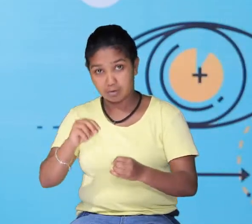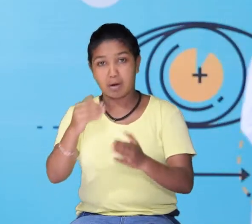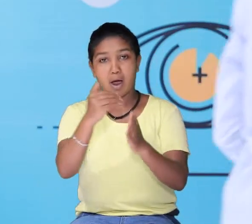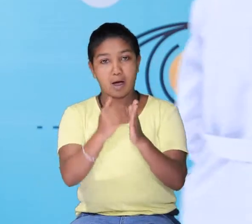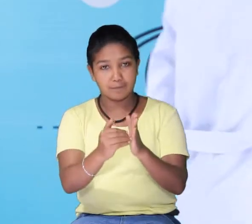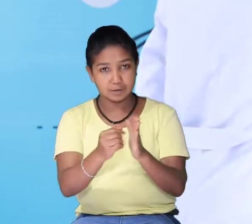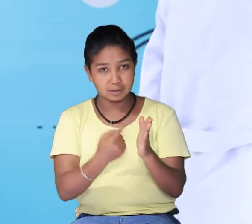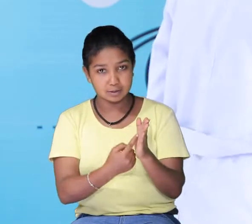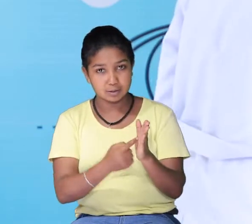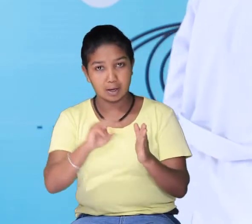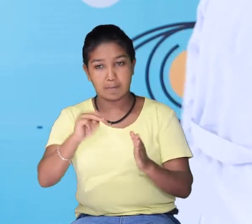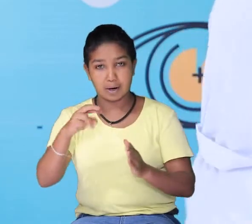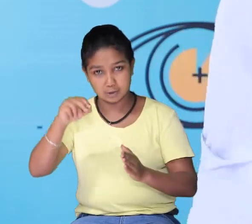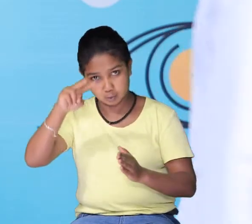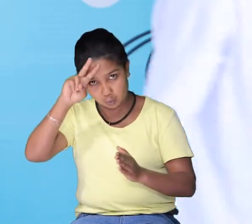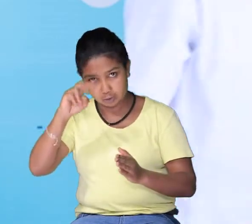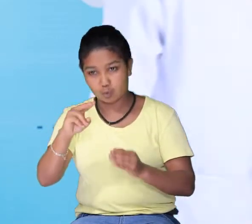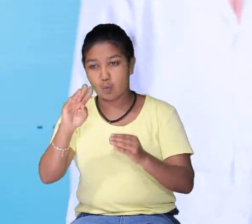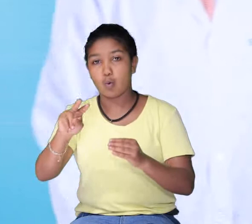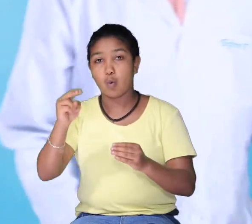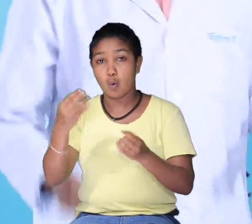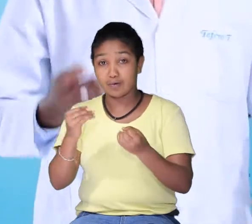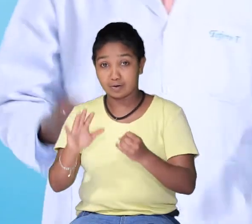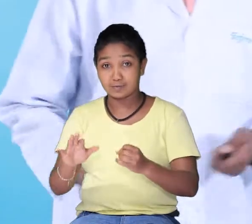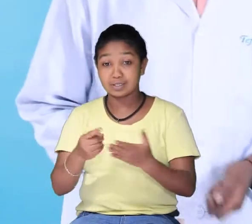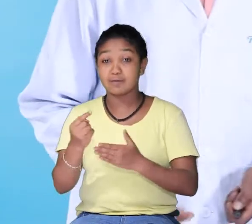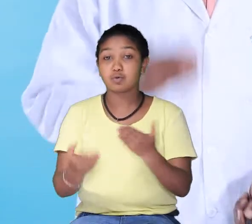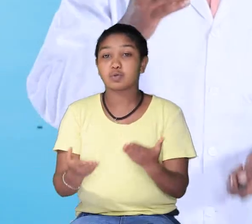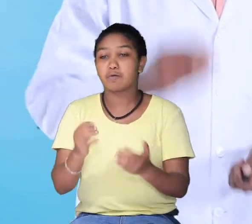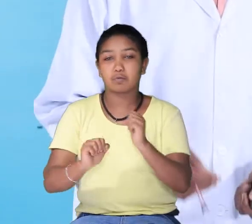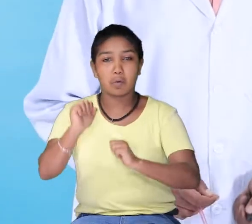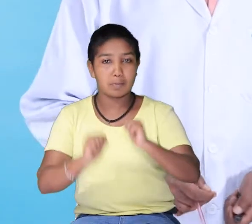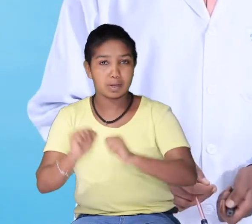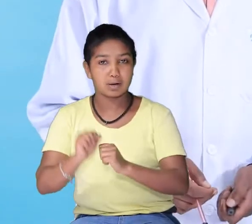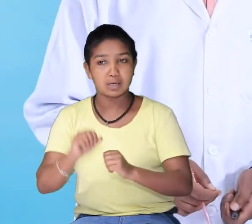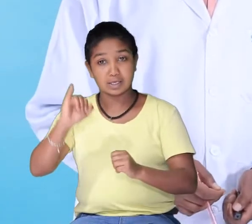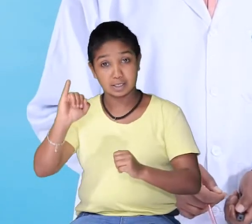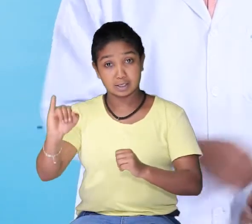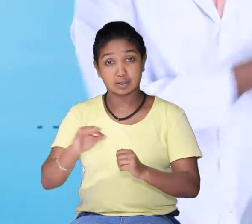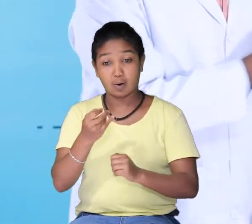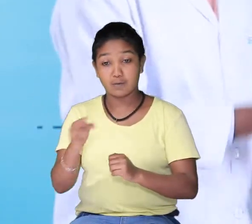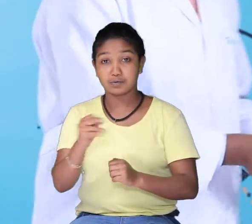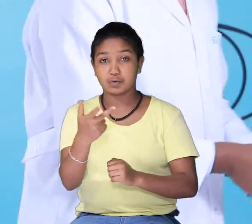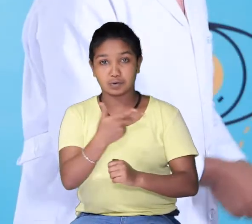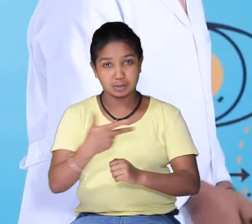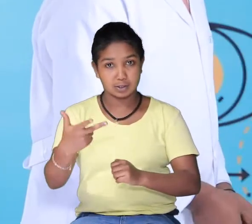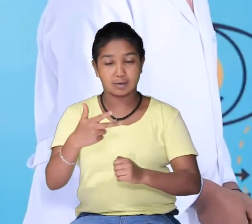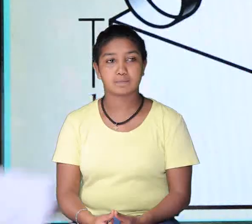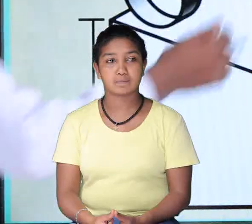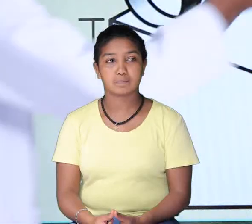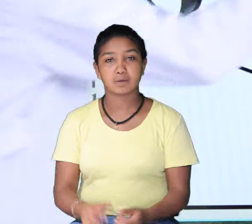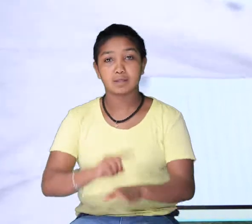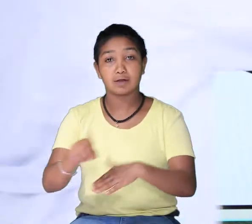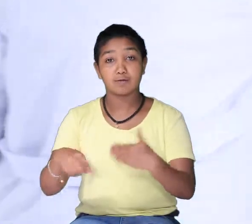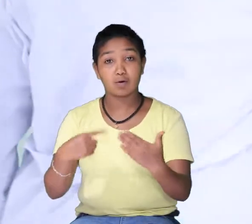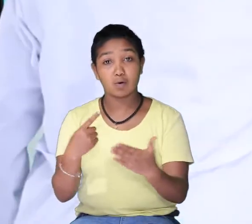mr squared, and 2 over 5 mr squared. Therefore, we should have to compare the moment of inertia of those bodies. Therefore,